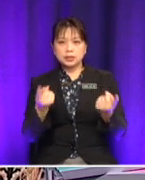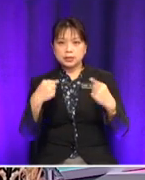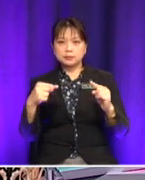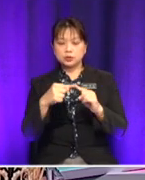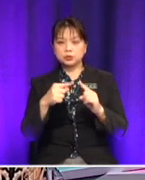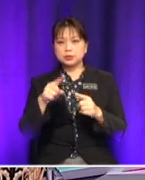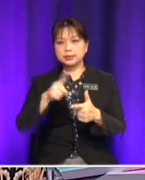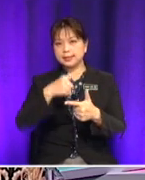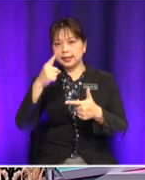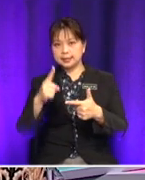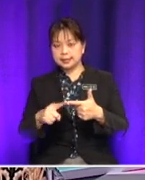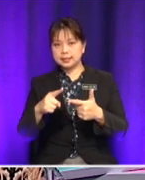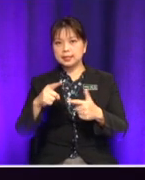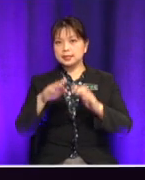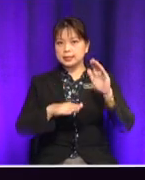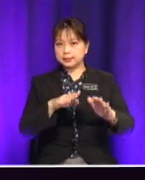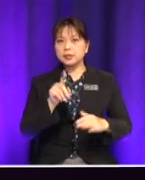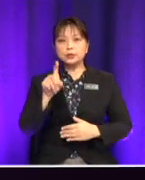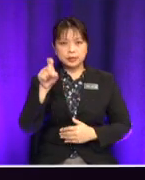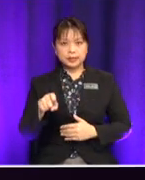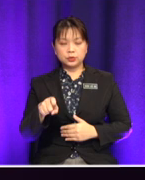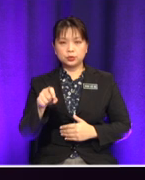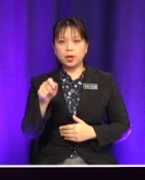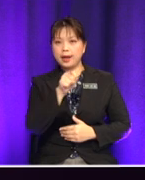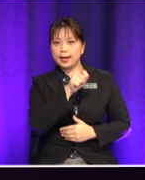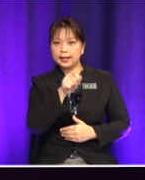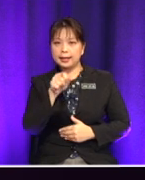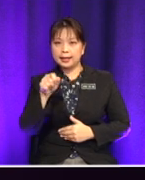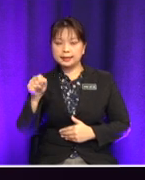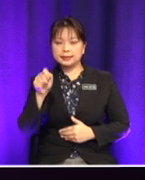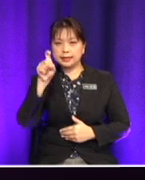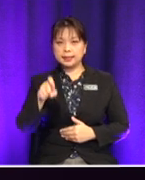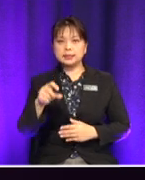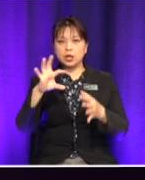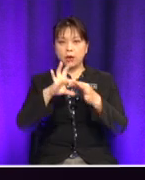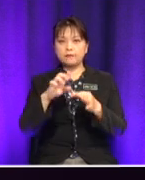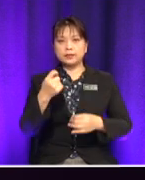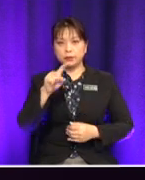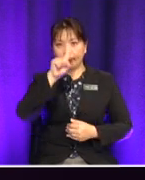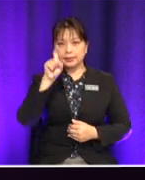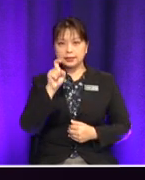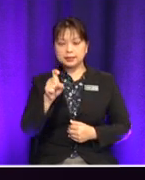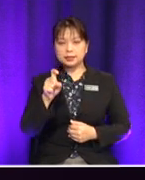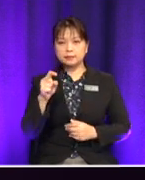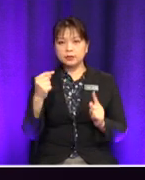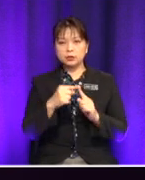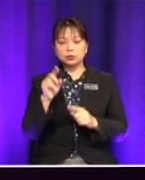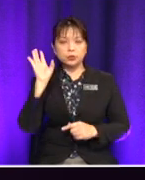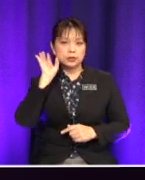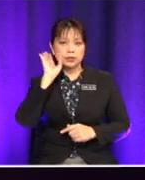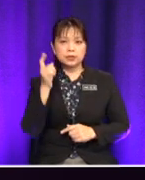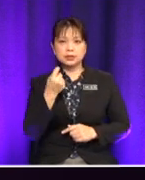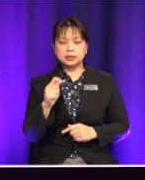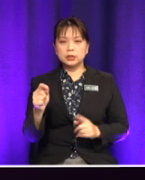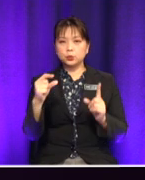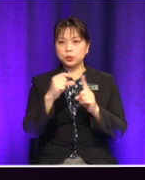step, you need to actually highlight the need of the question is to hear the word location, because